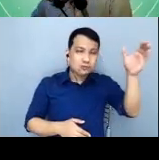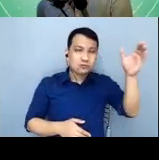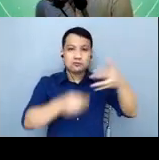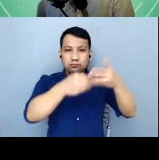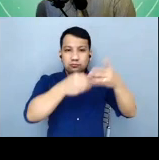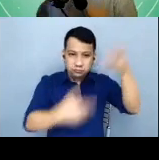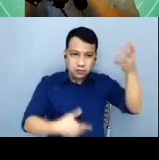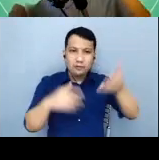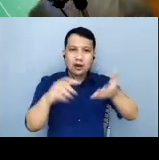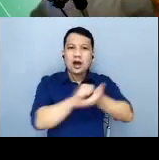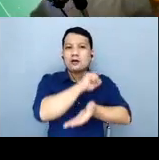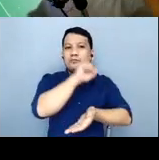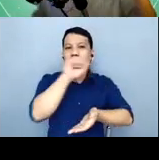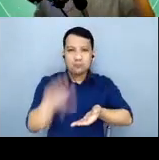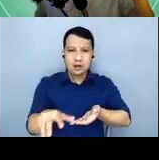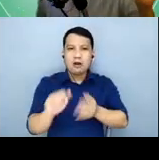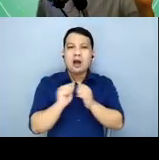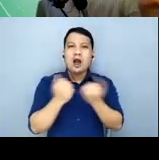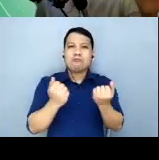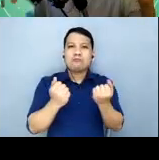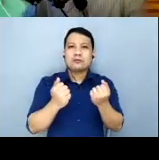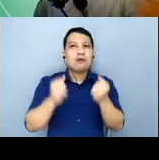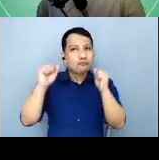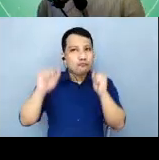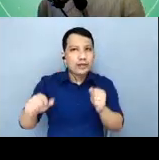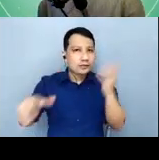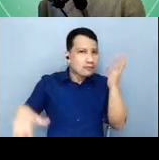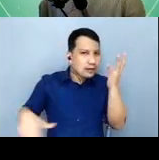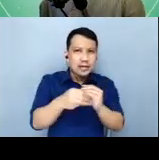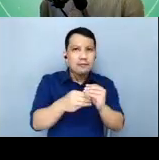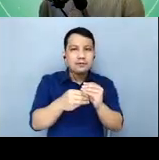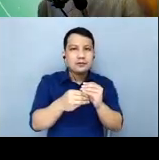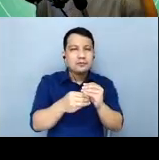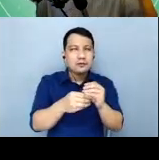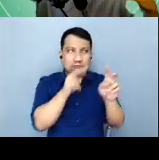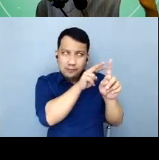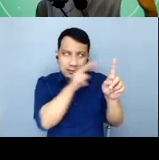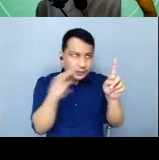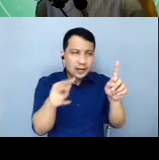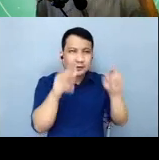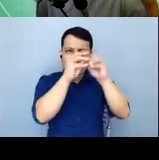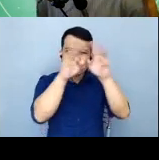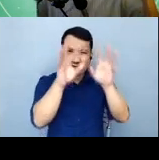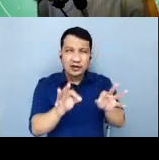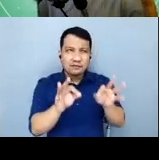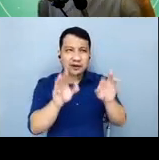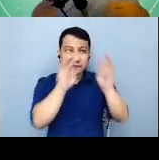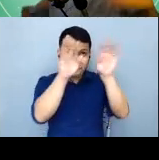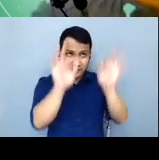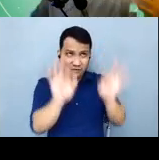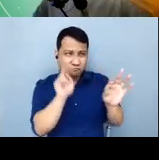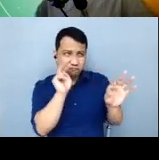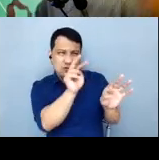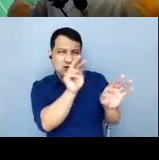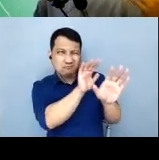its disposal. Every part can be framed in terms of sustainability. And sustainability has to be seen from